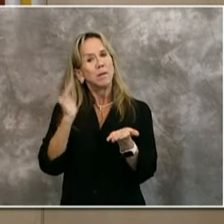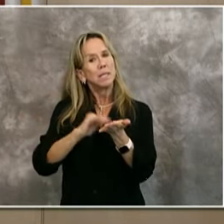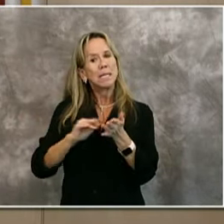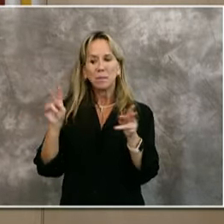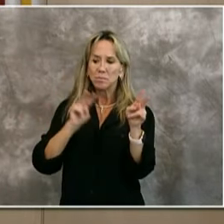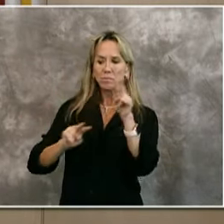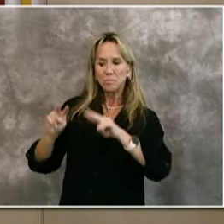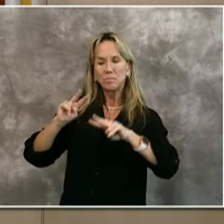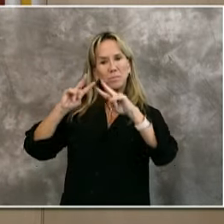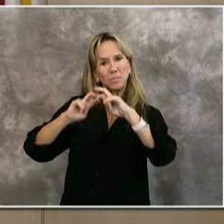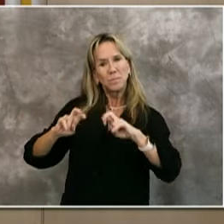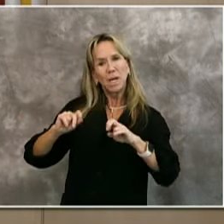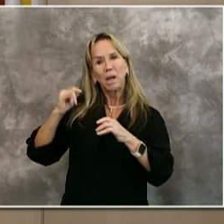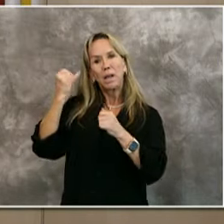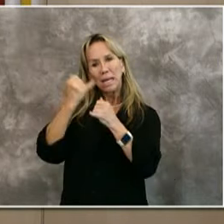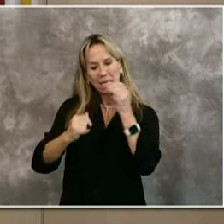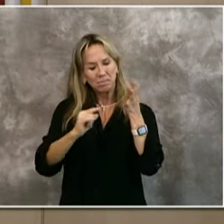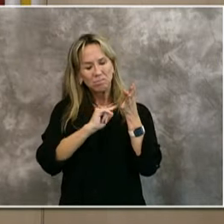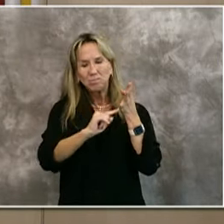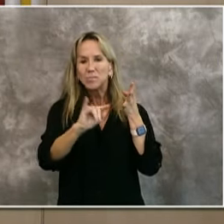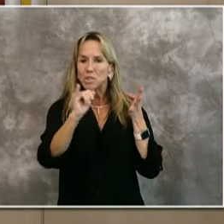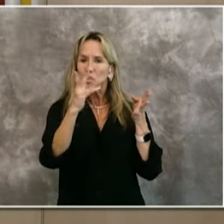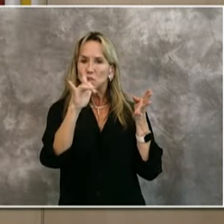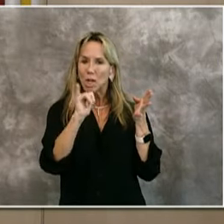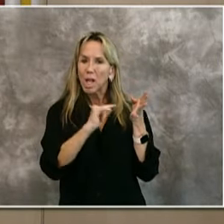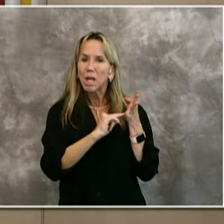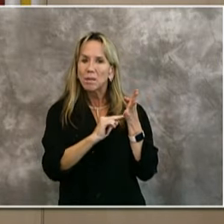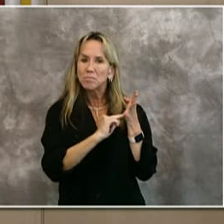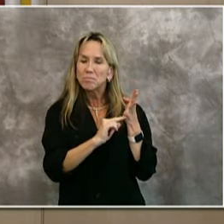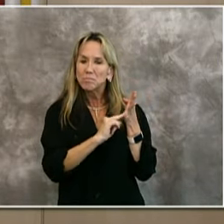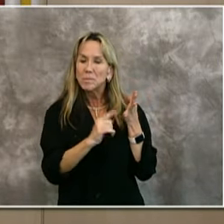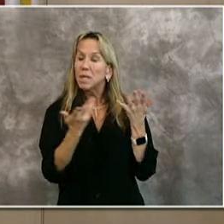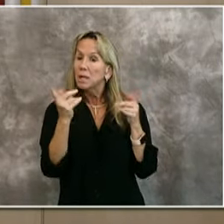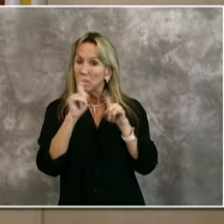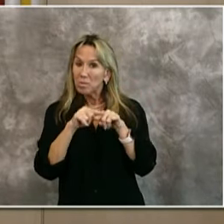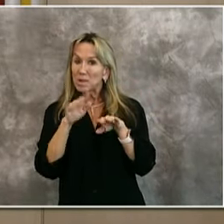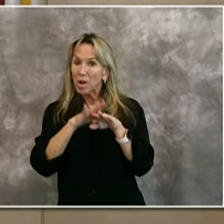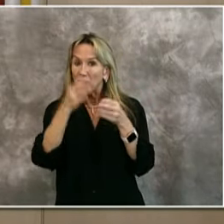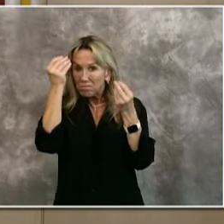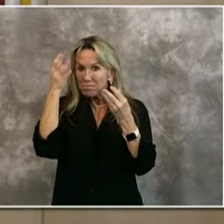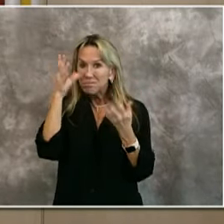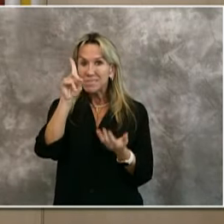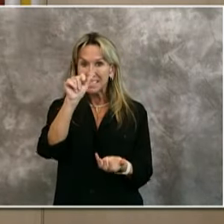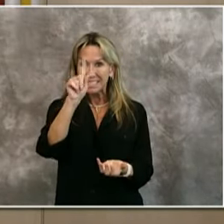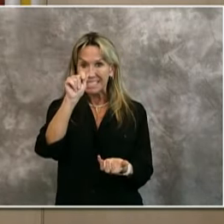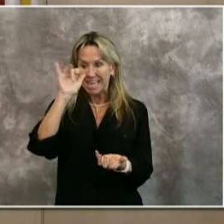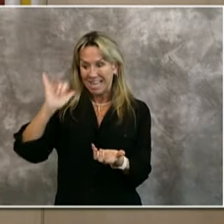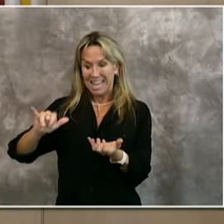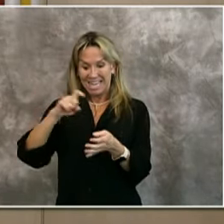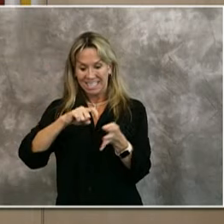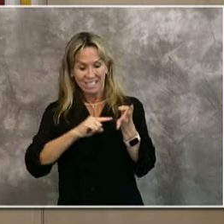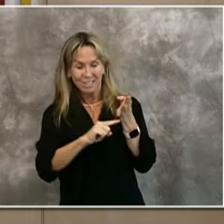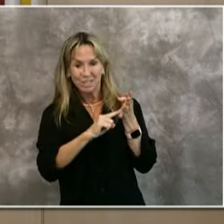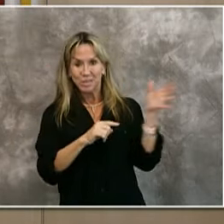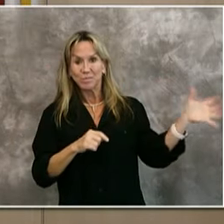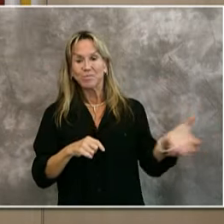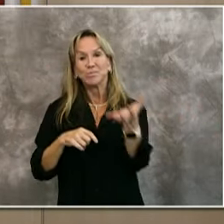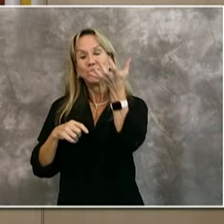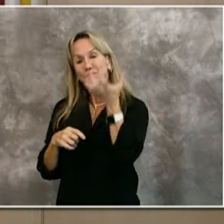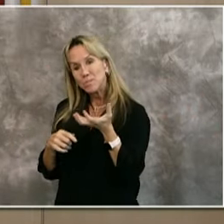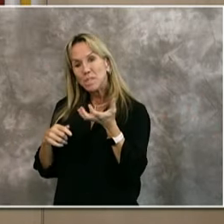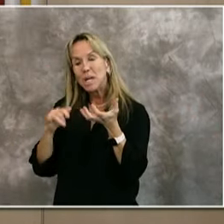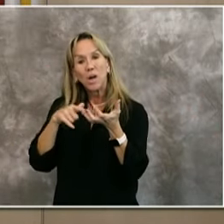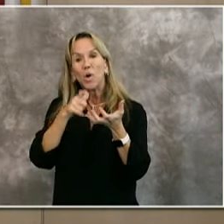reassessed at the end of July based on the data that we have. And so again, we will